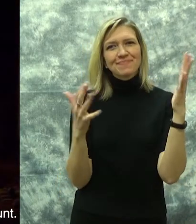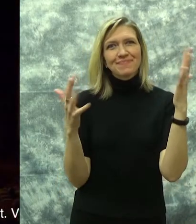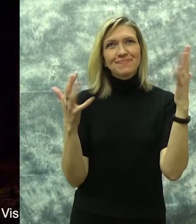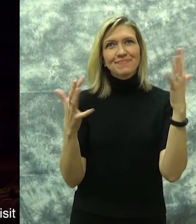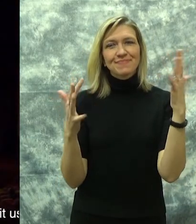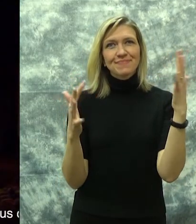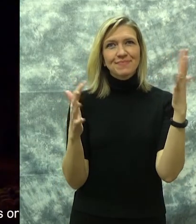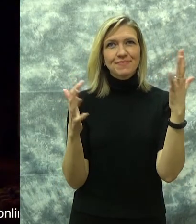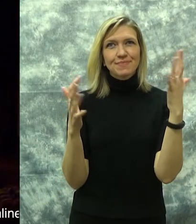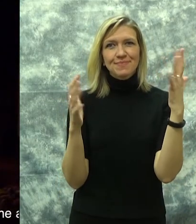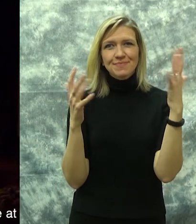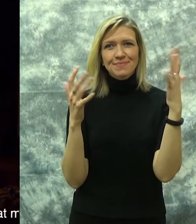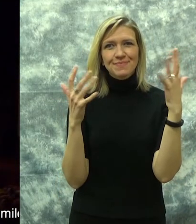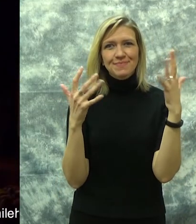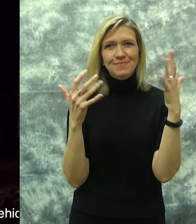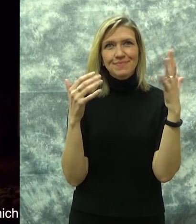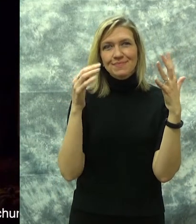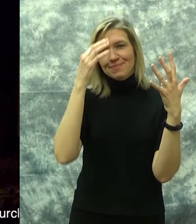Nice job, you guys.